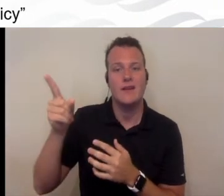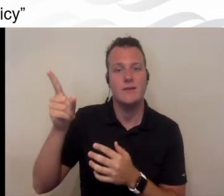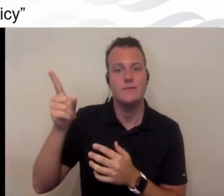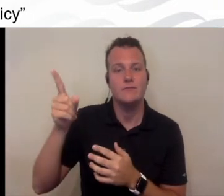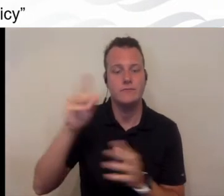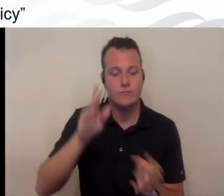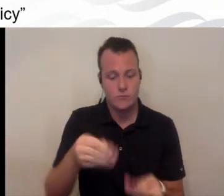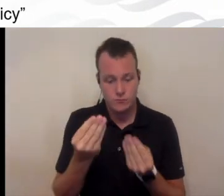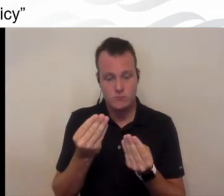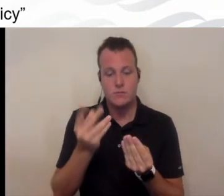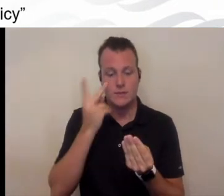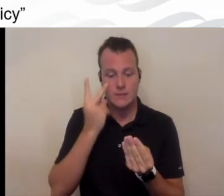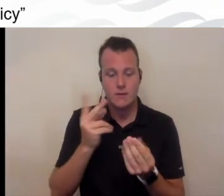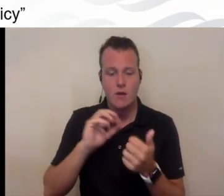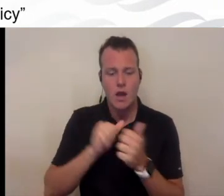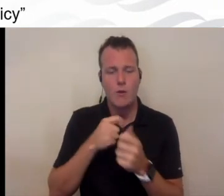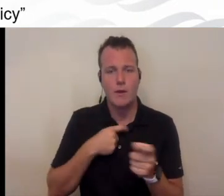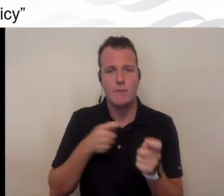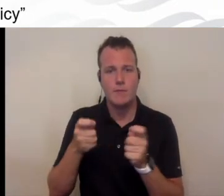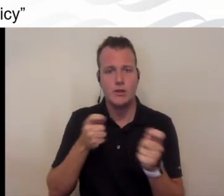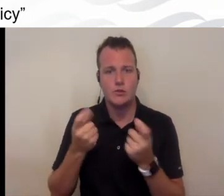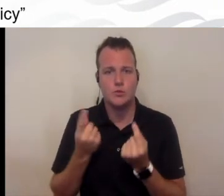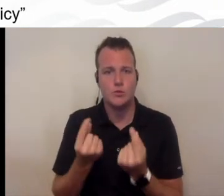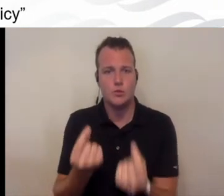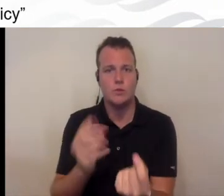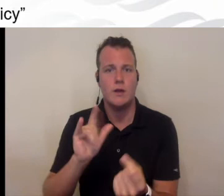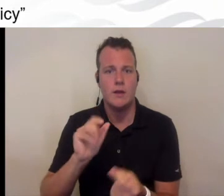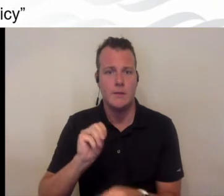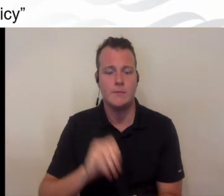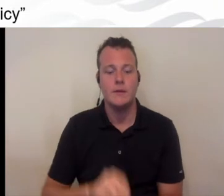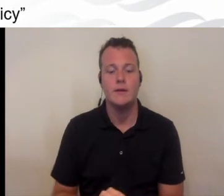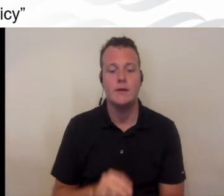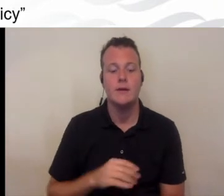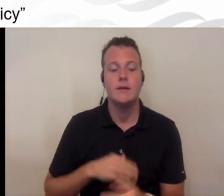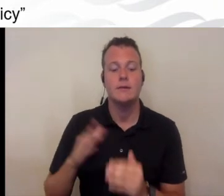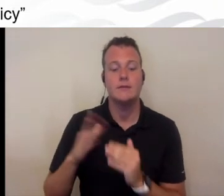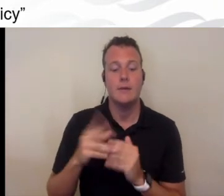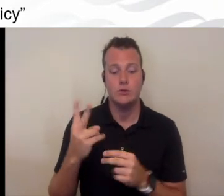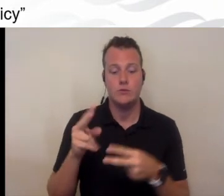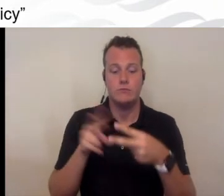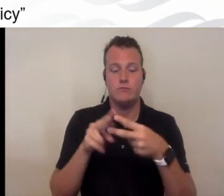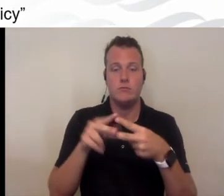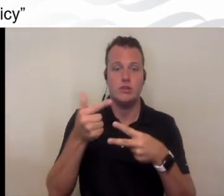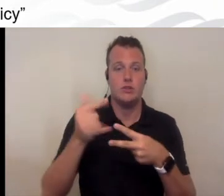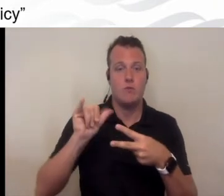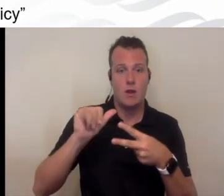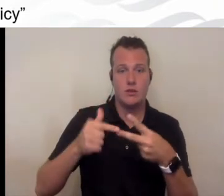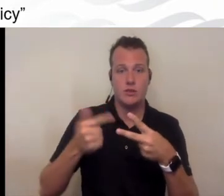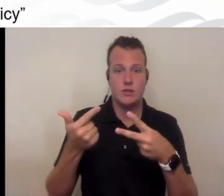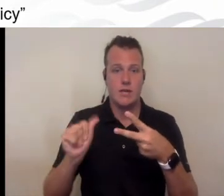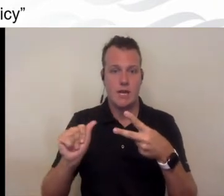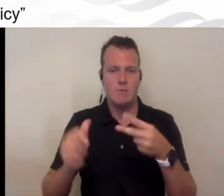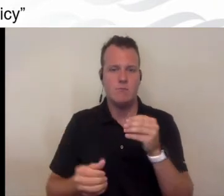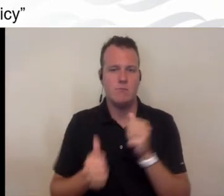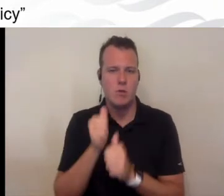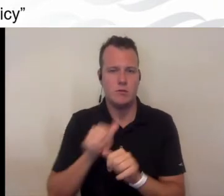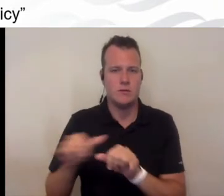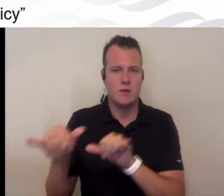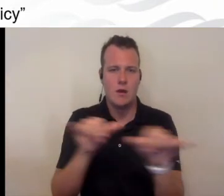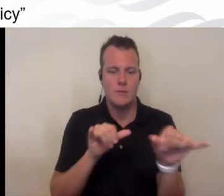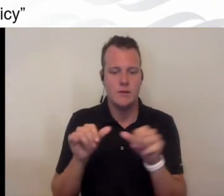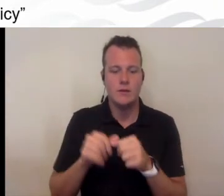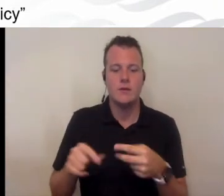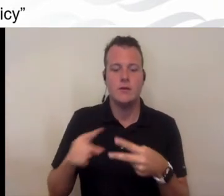how they have to manage the claim. So the 2 top ones are the most common. GY means